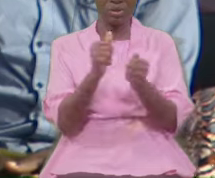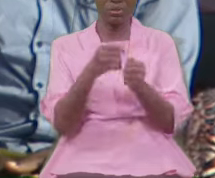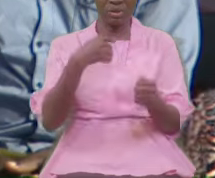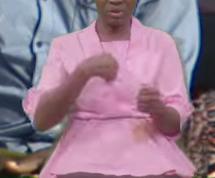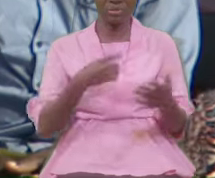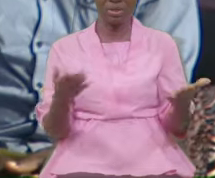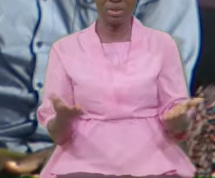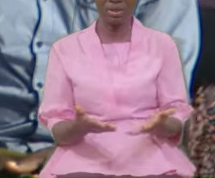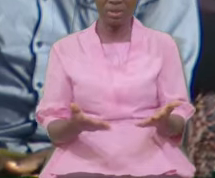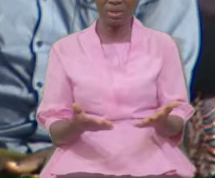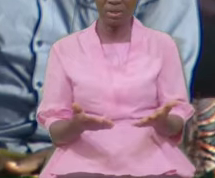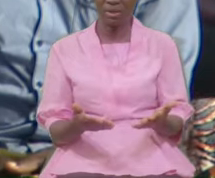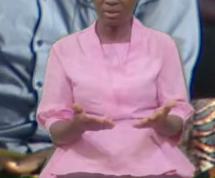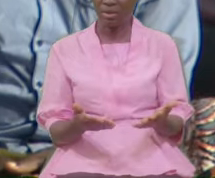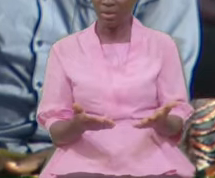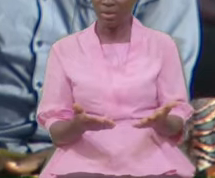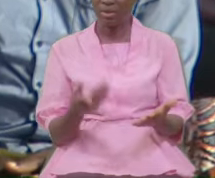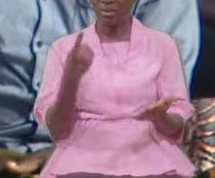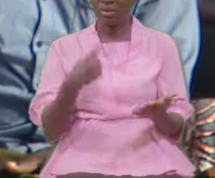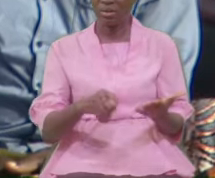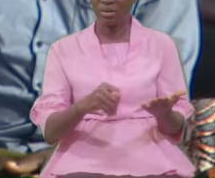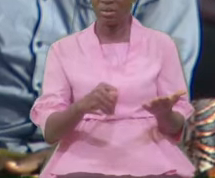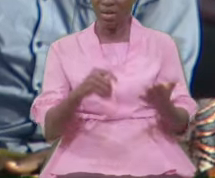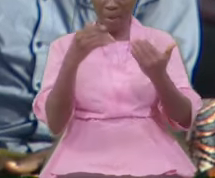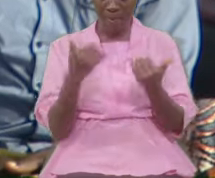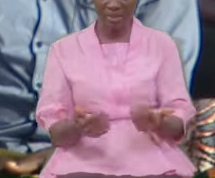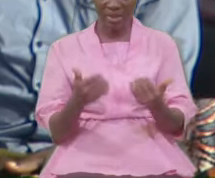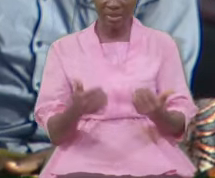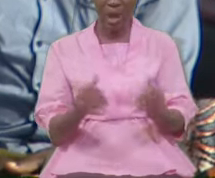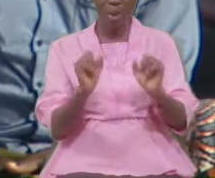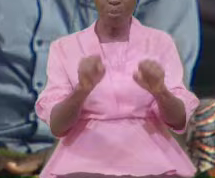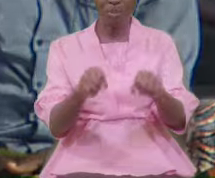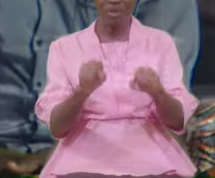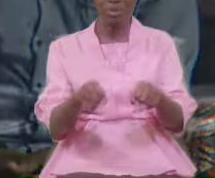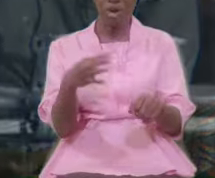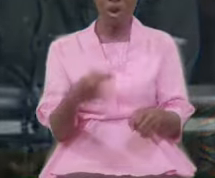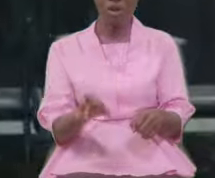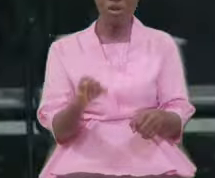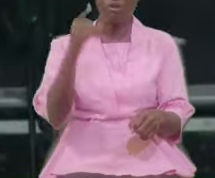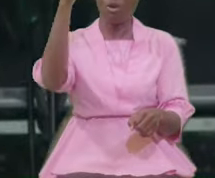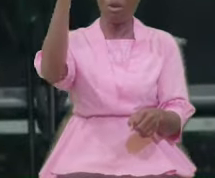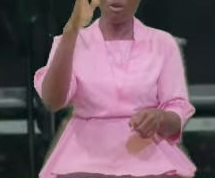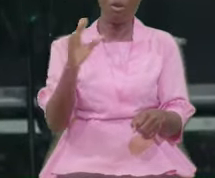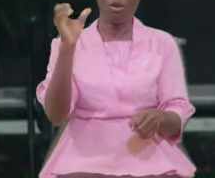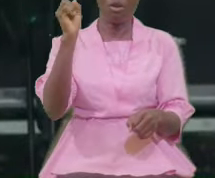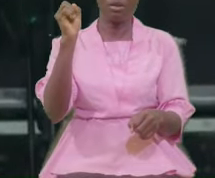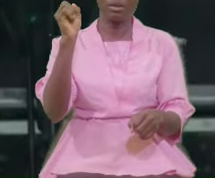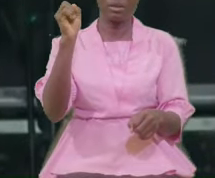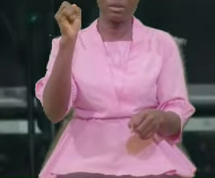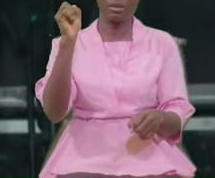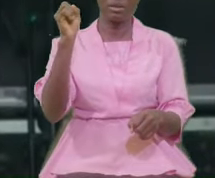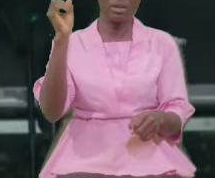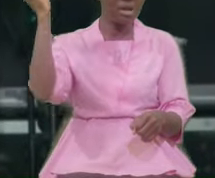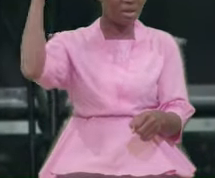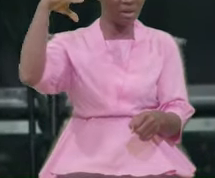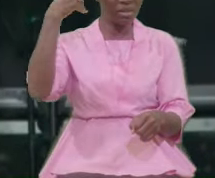here the Pres possibilities of God's Grace for you for me for all